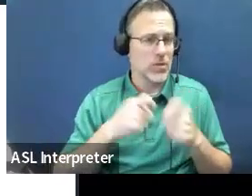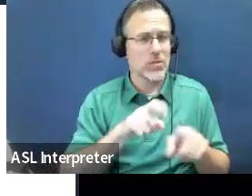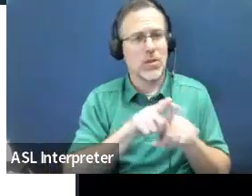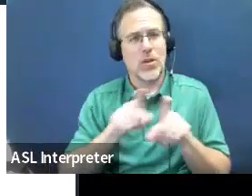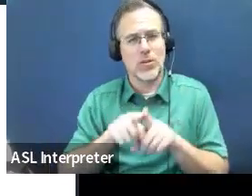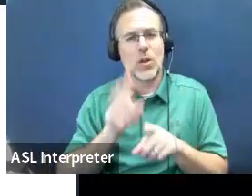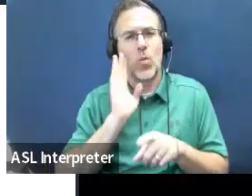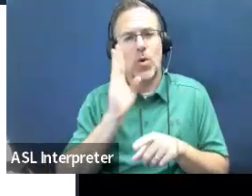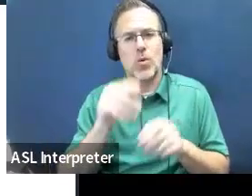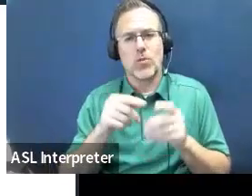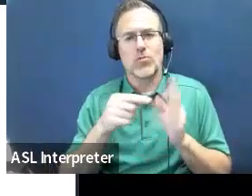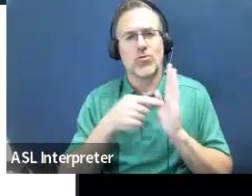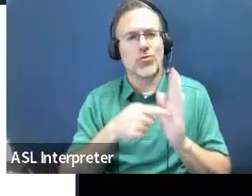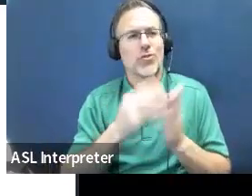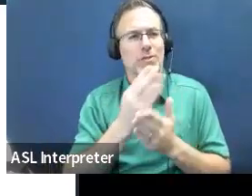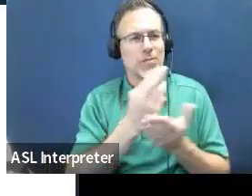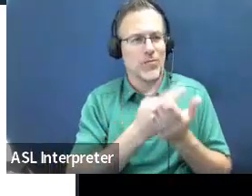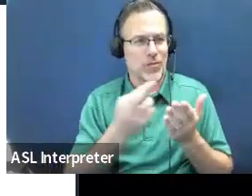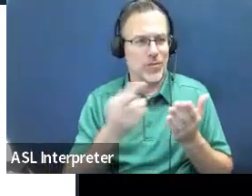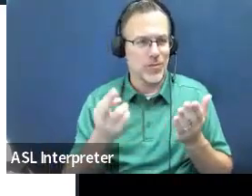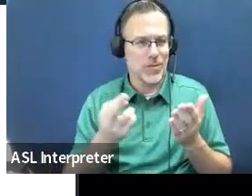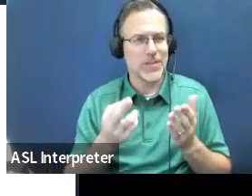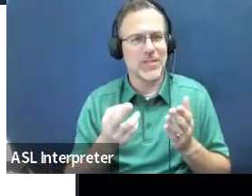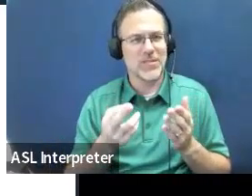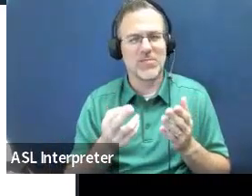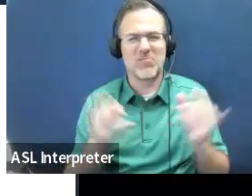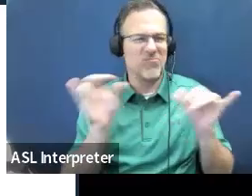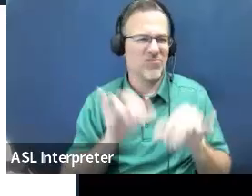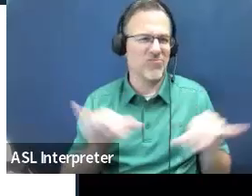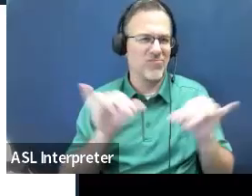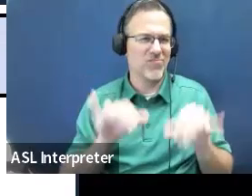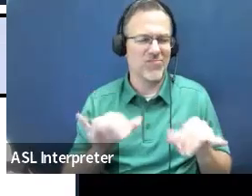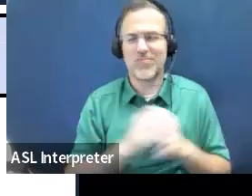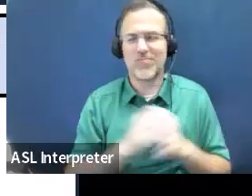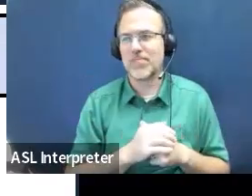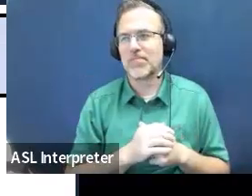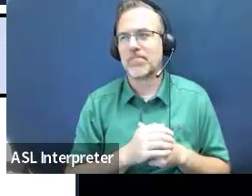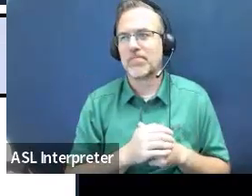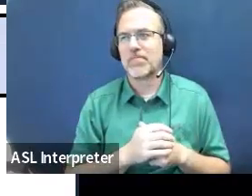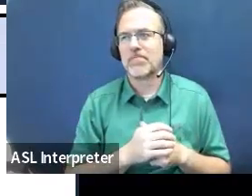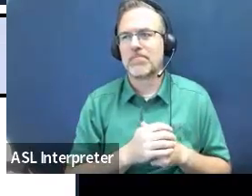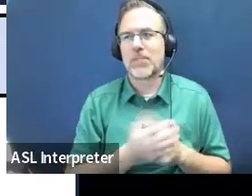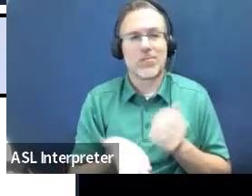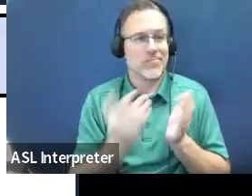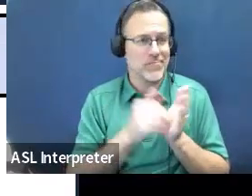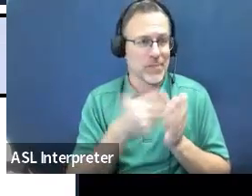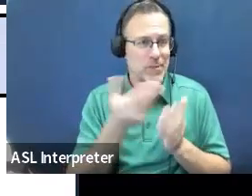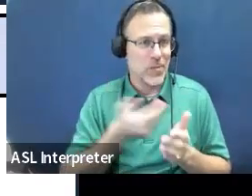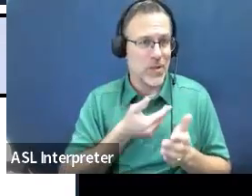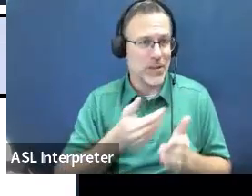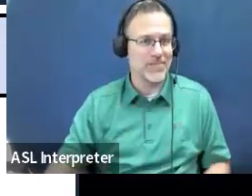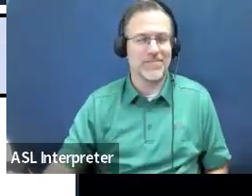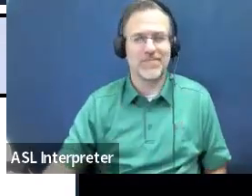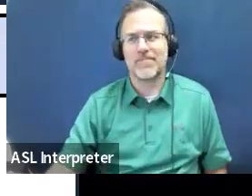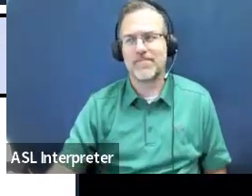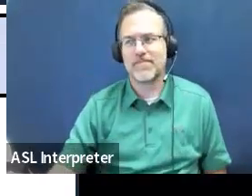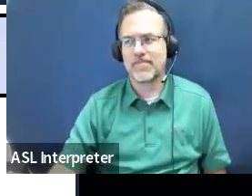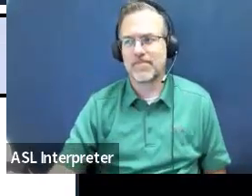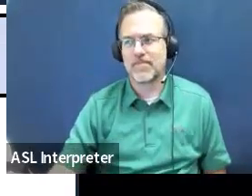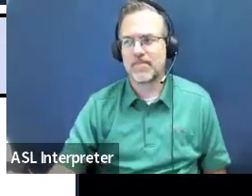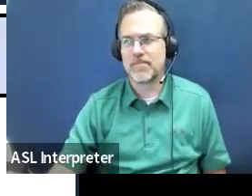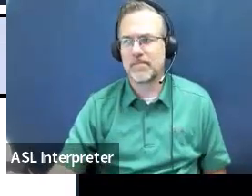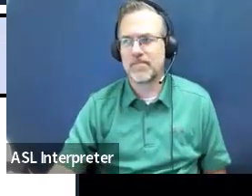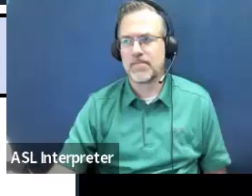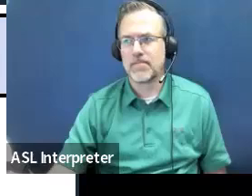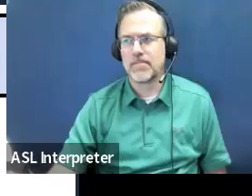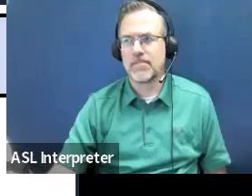like to share at each training. So again, welcome everybody. This is our